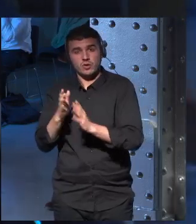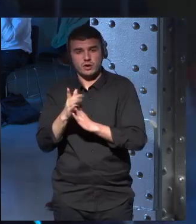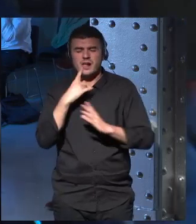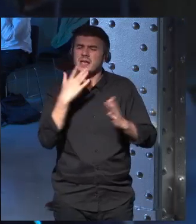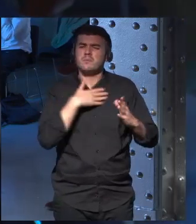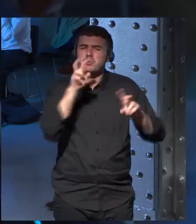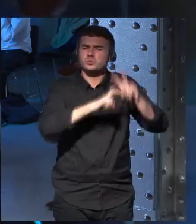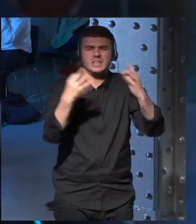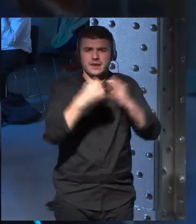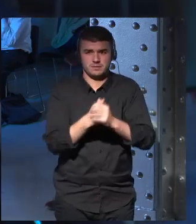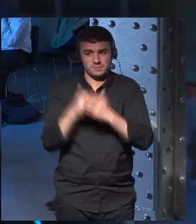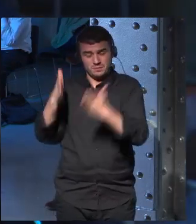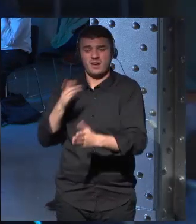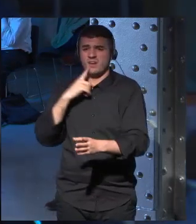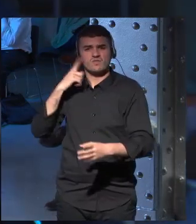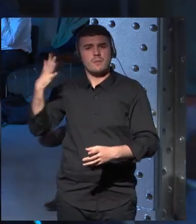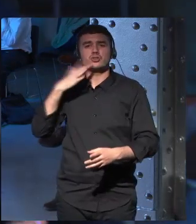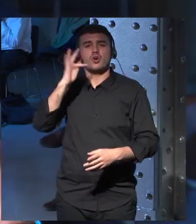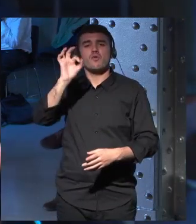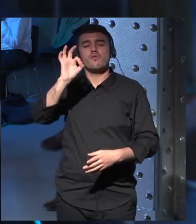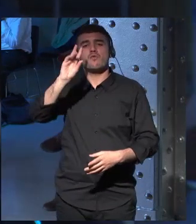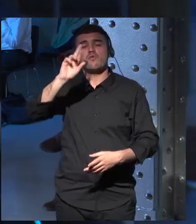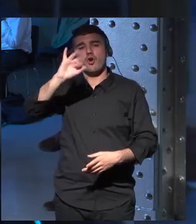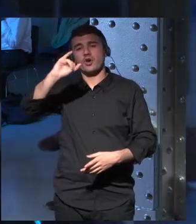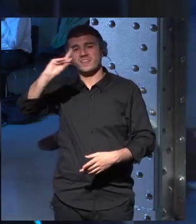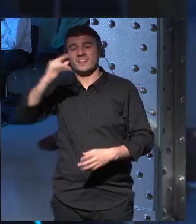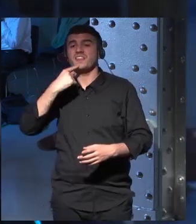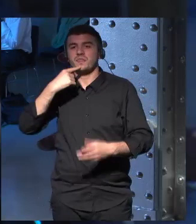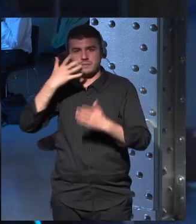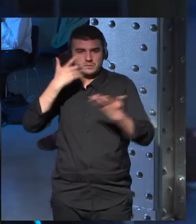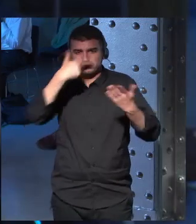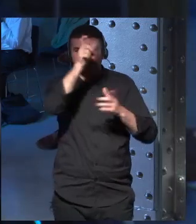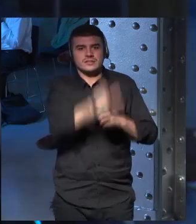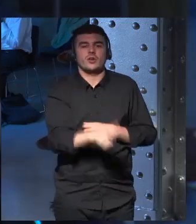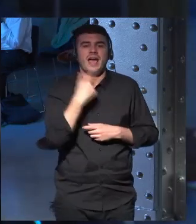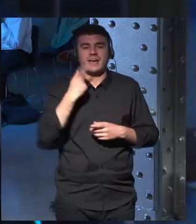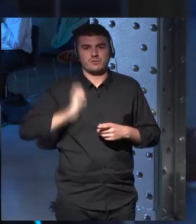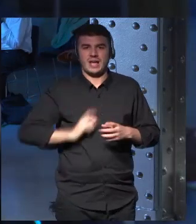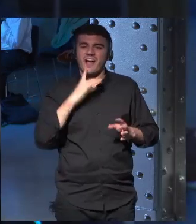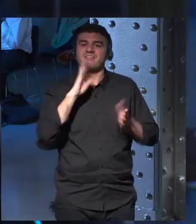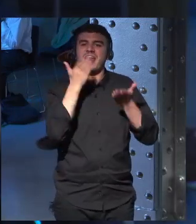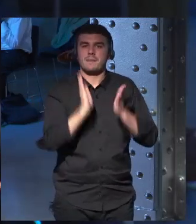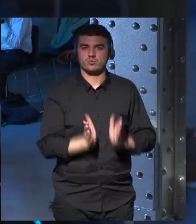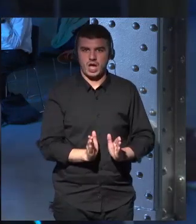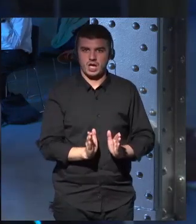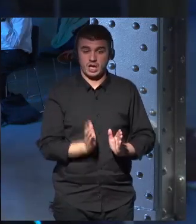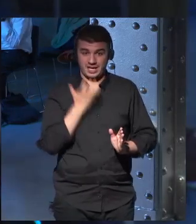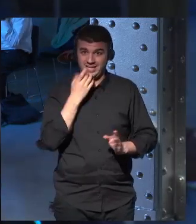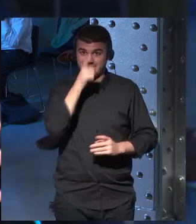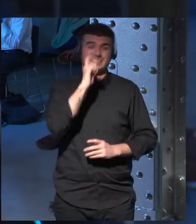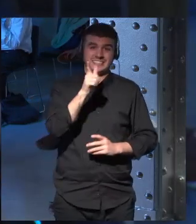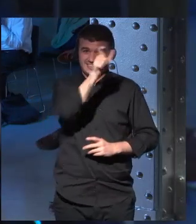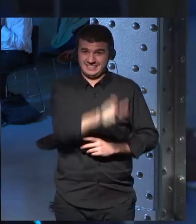to have said that if a therapist can send a patient back out into the